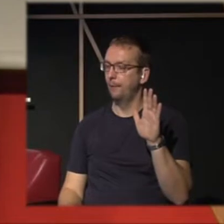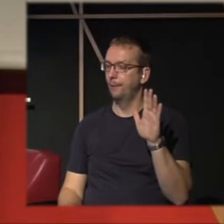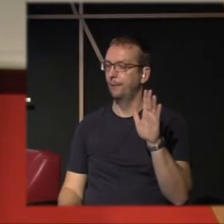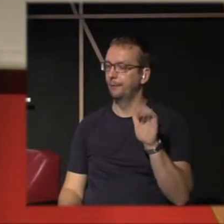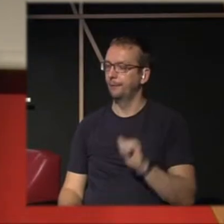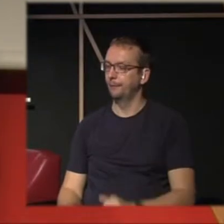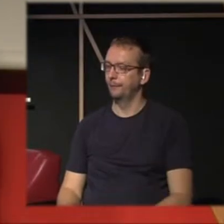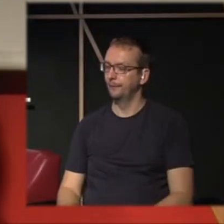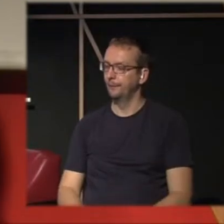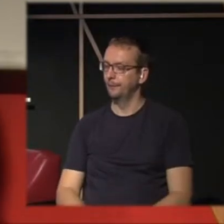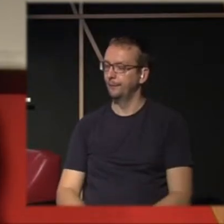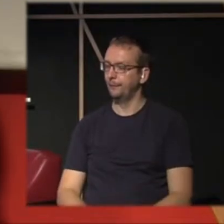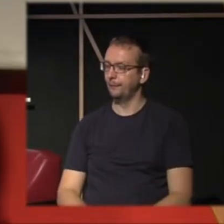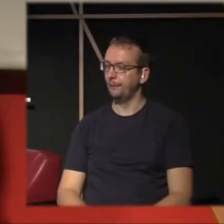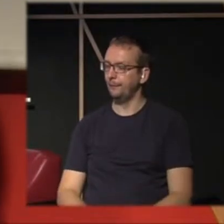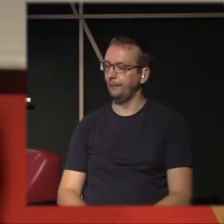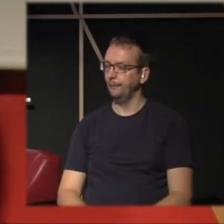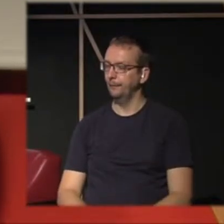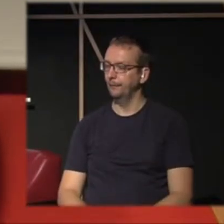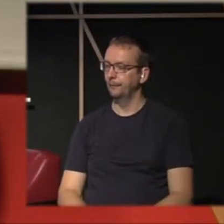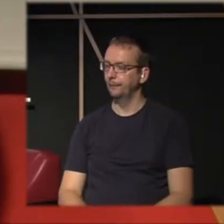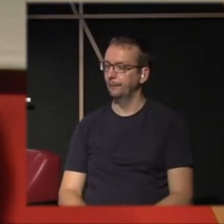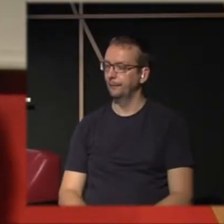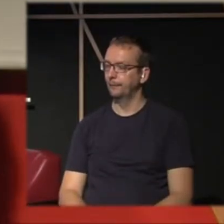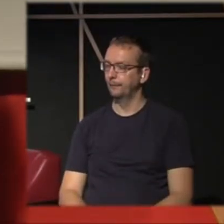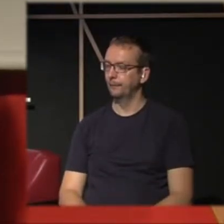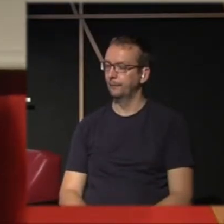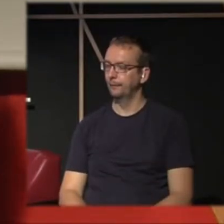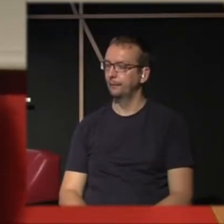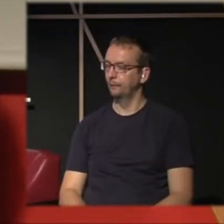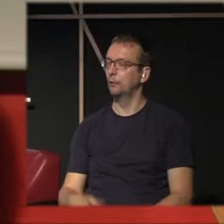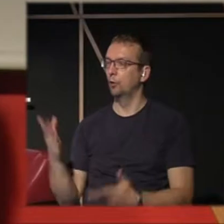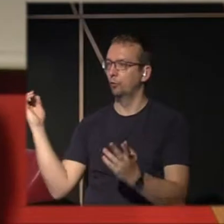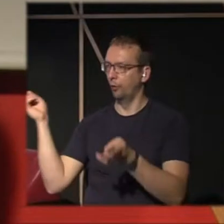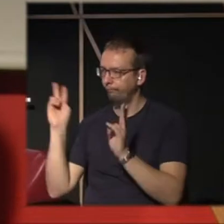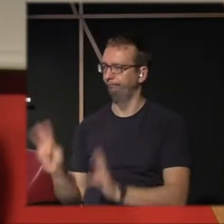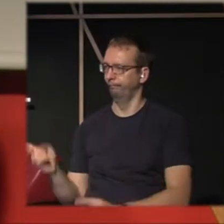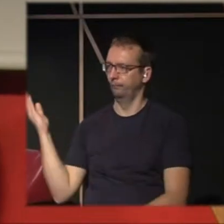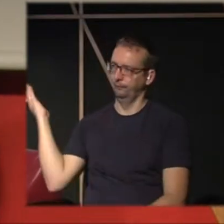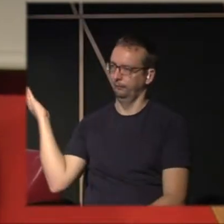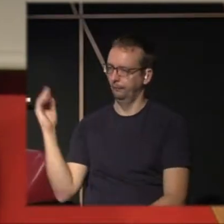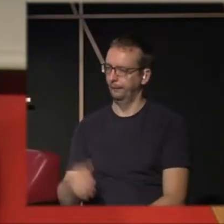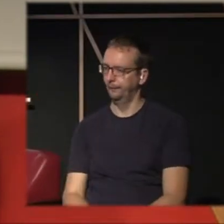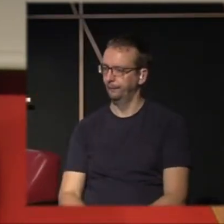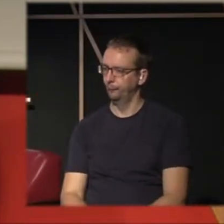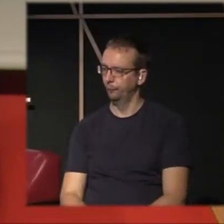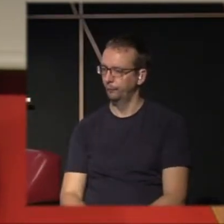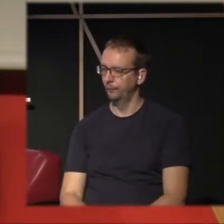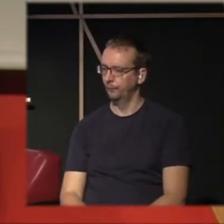stand in terms of mobility, transport in host